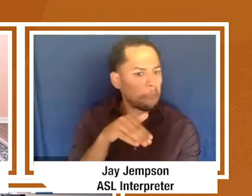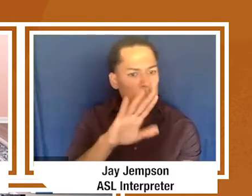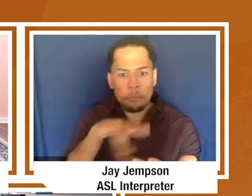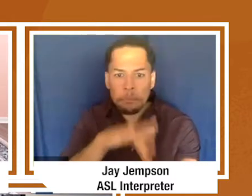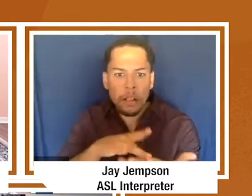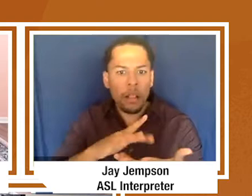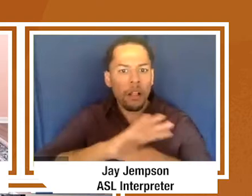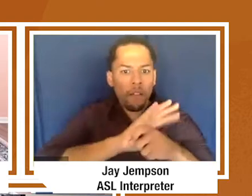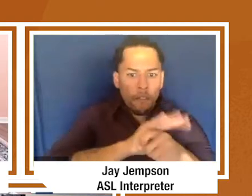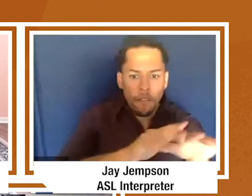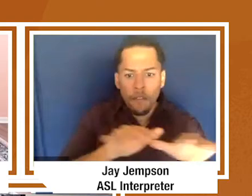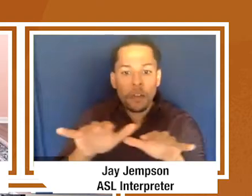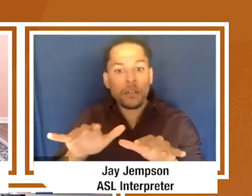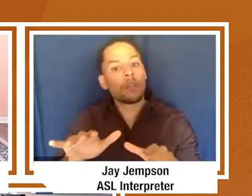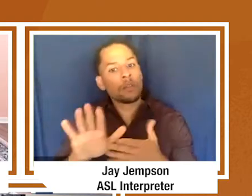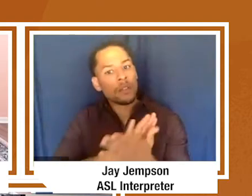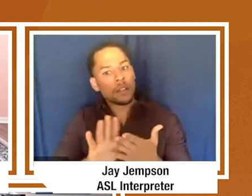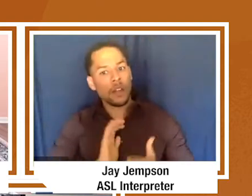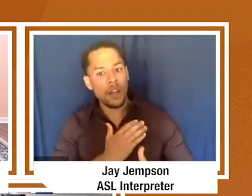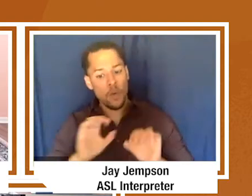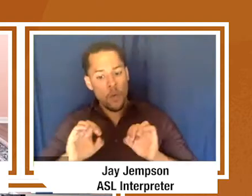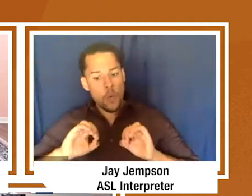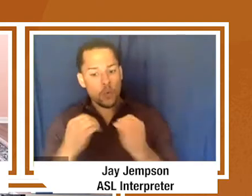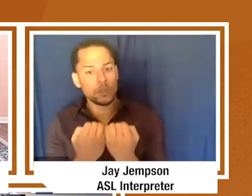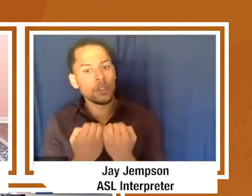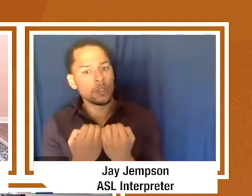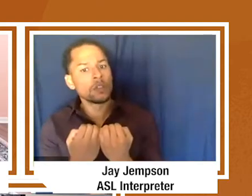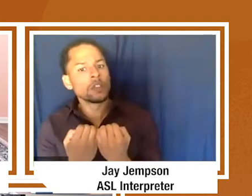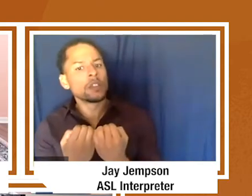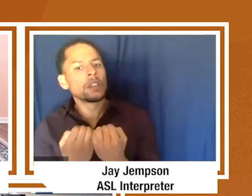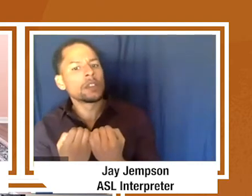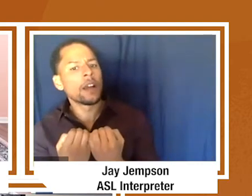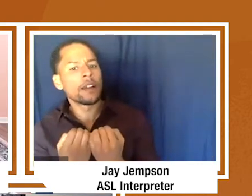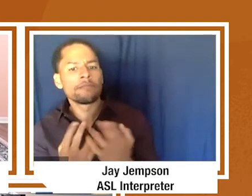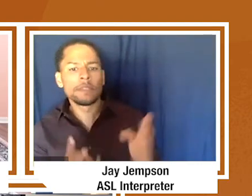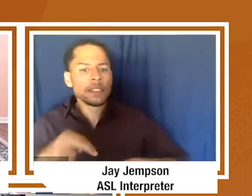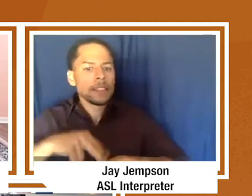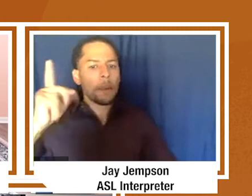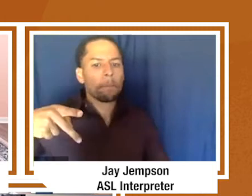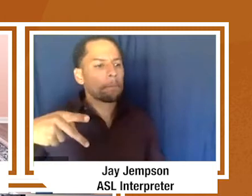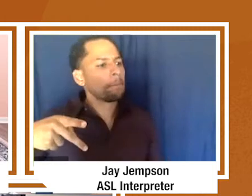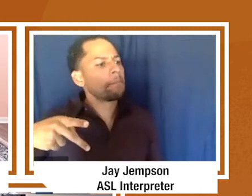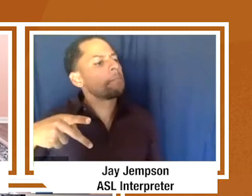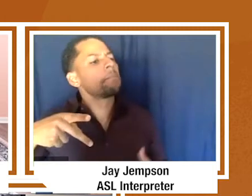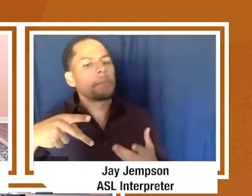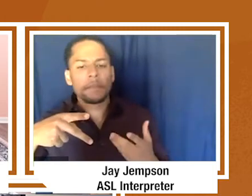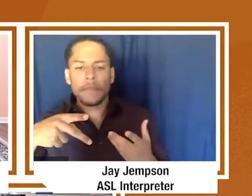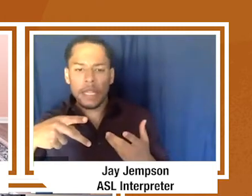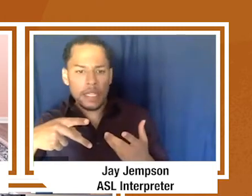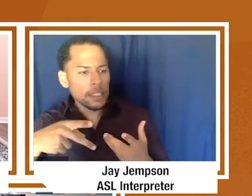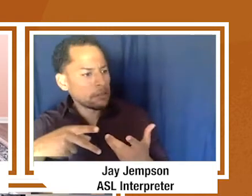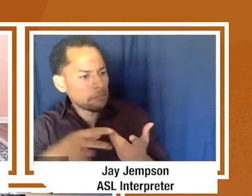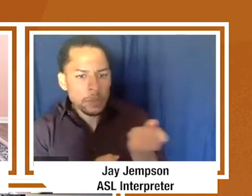the organization has been able to step in and provide critical to